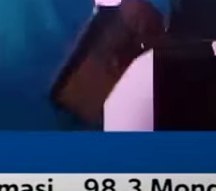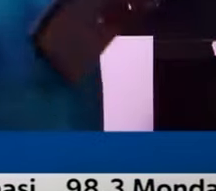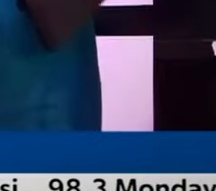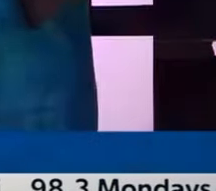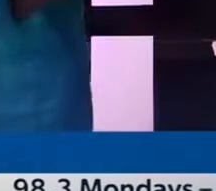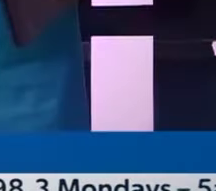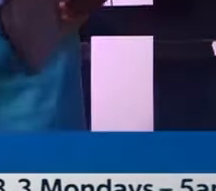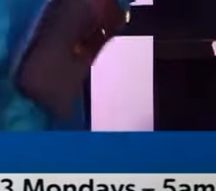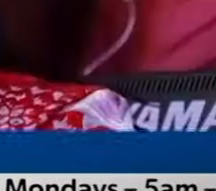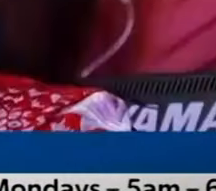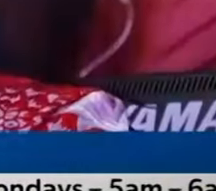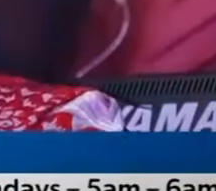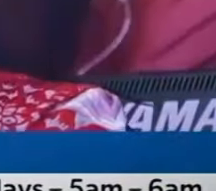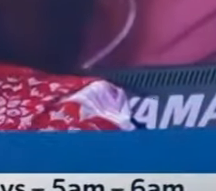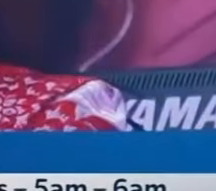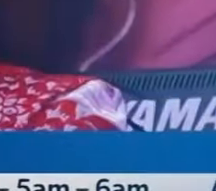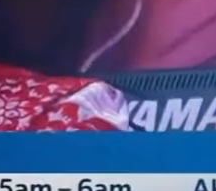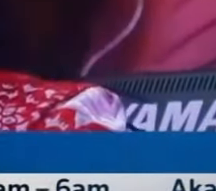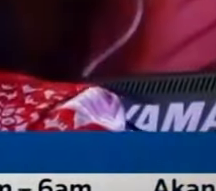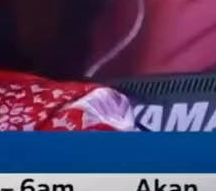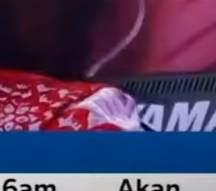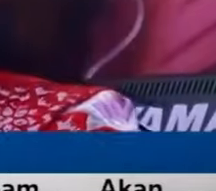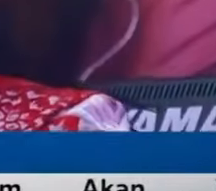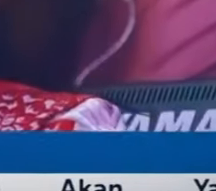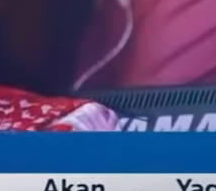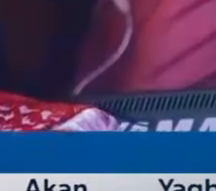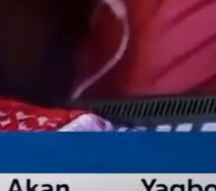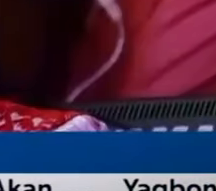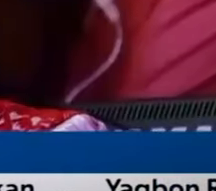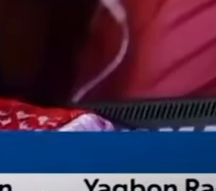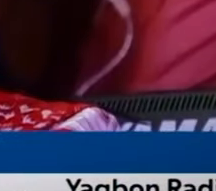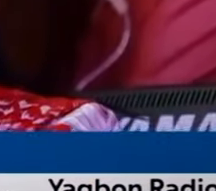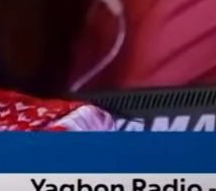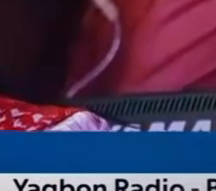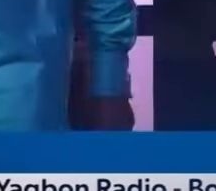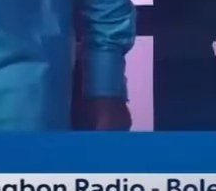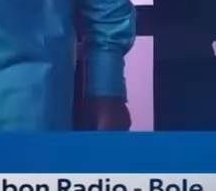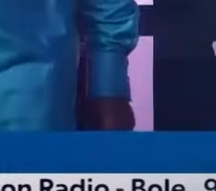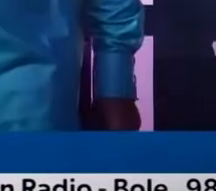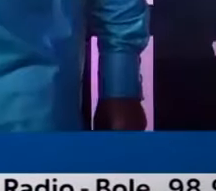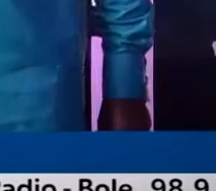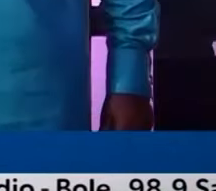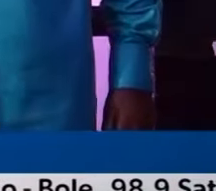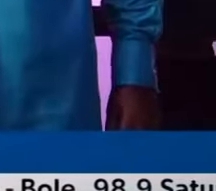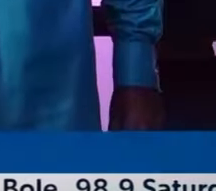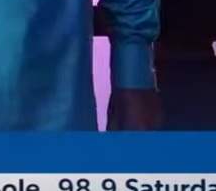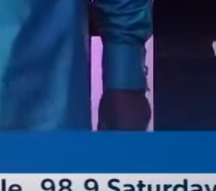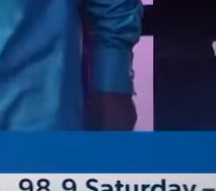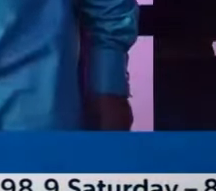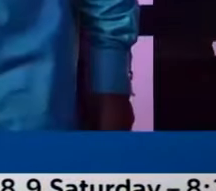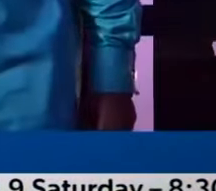mountain and filled the whole earth. Then we said